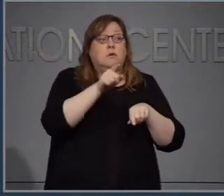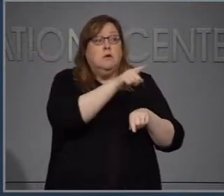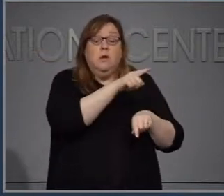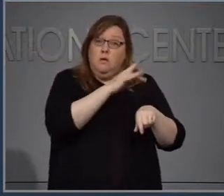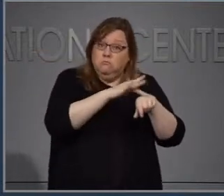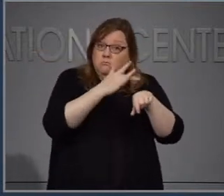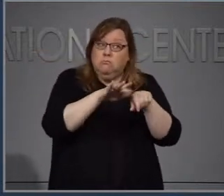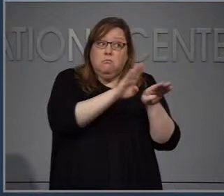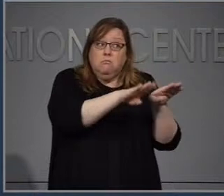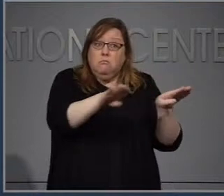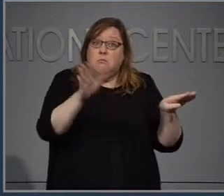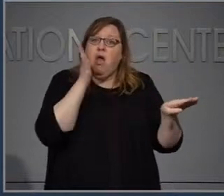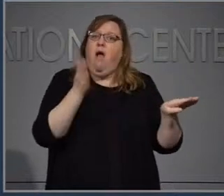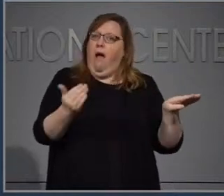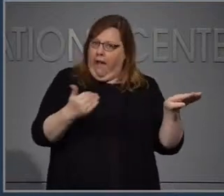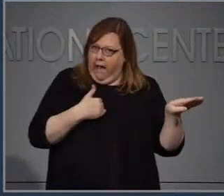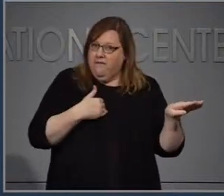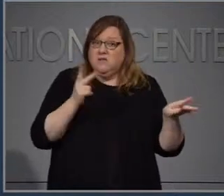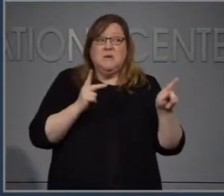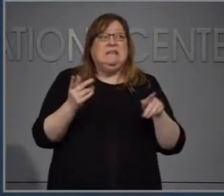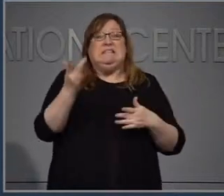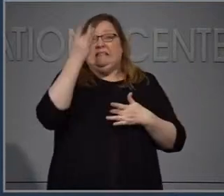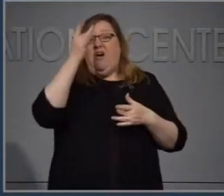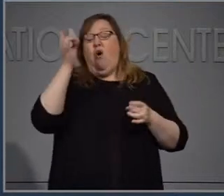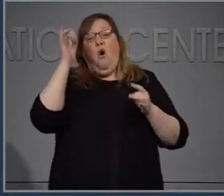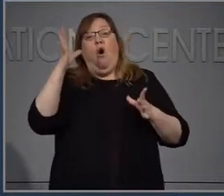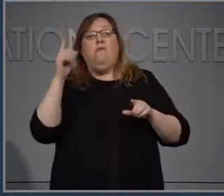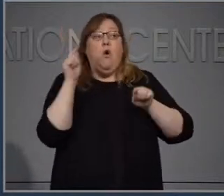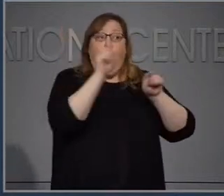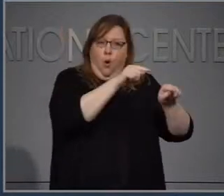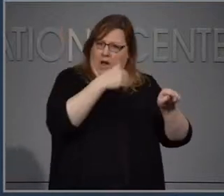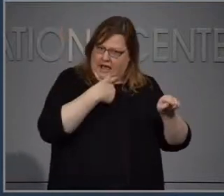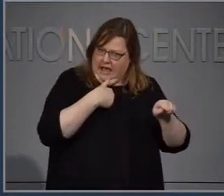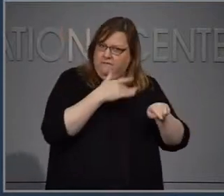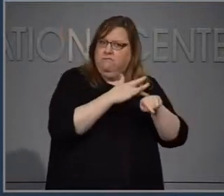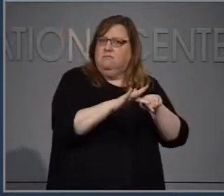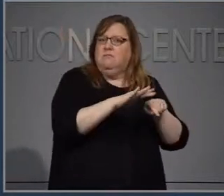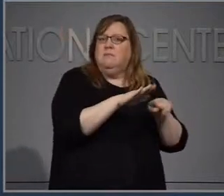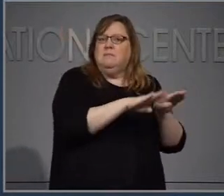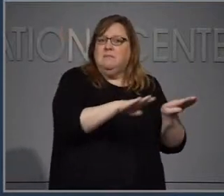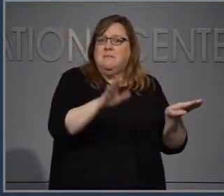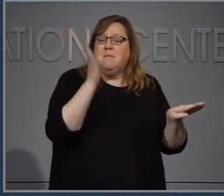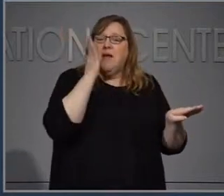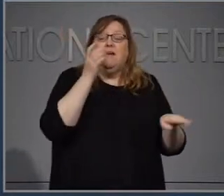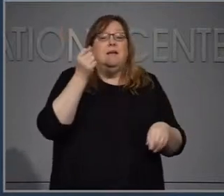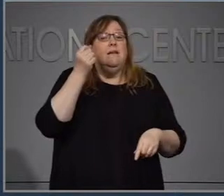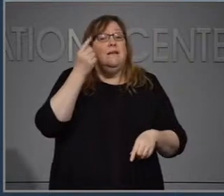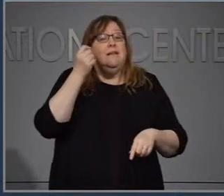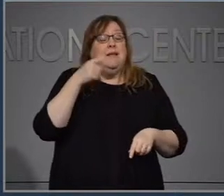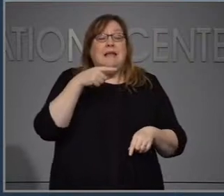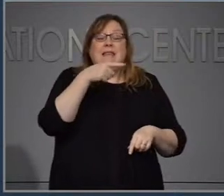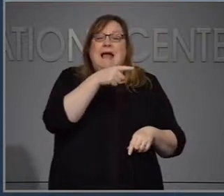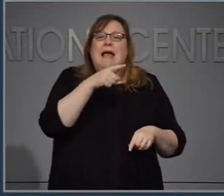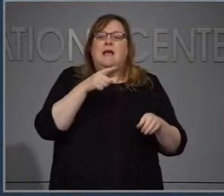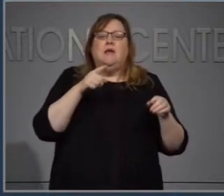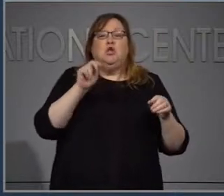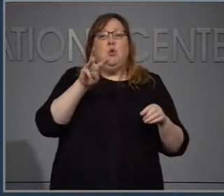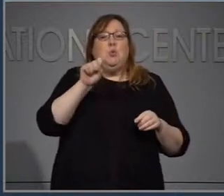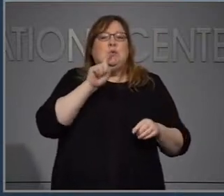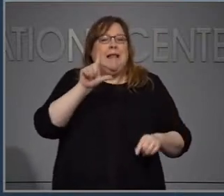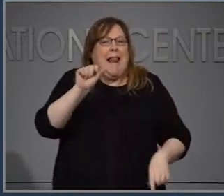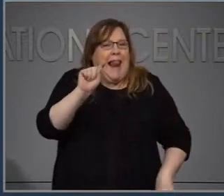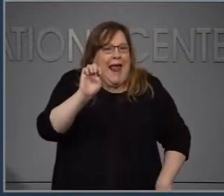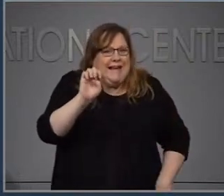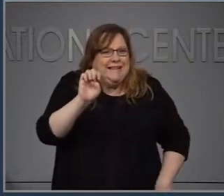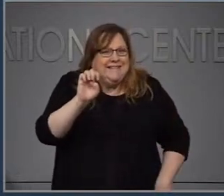is a good thing. However, this indicator is a lagging indicator, meaning it takes longer to see the